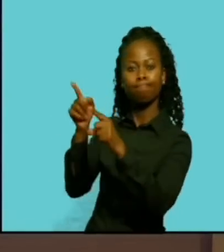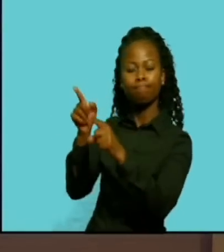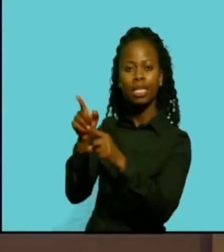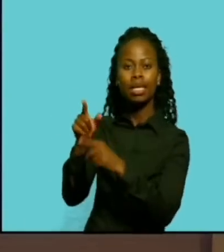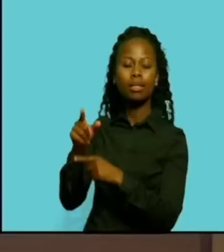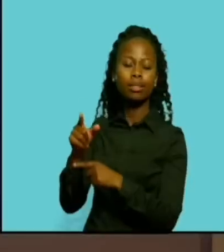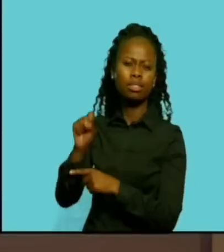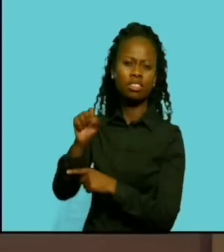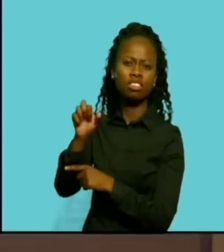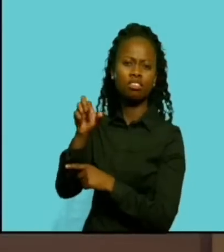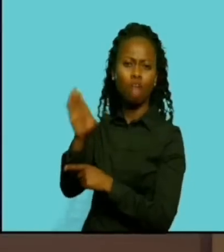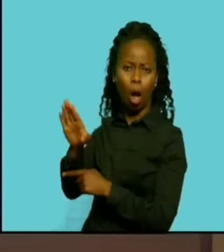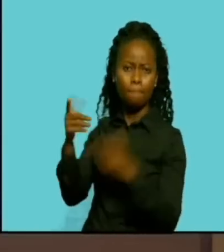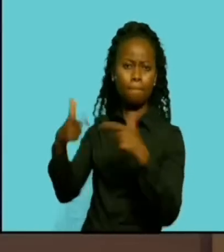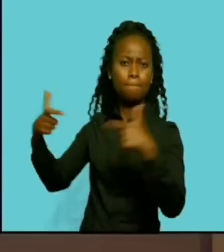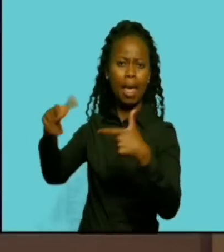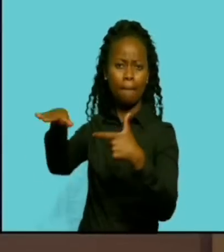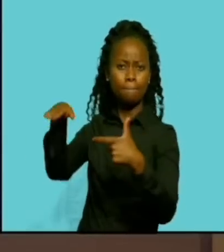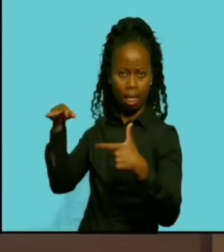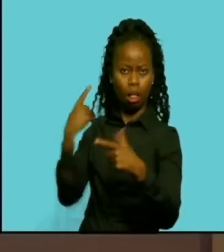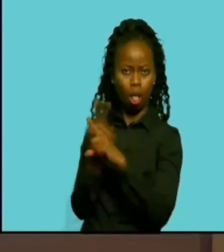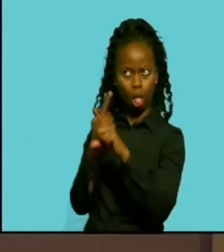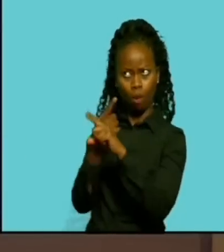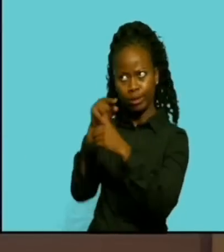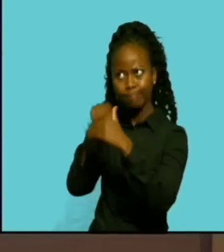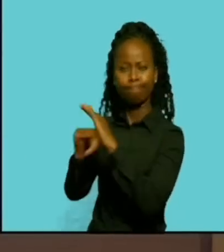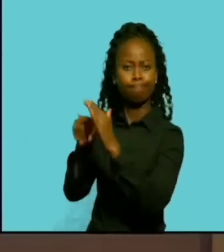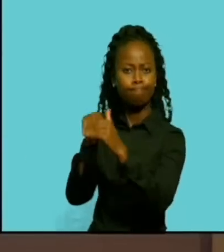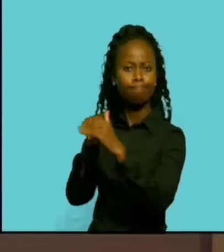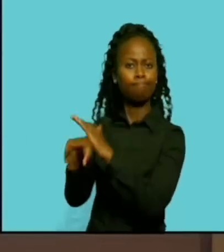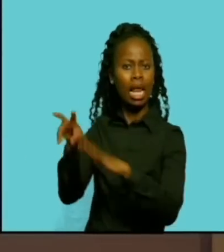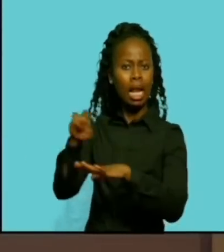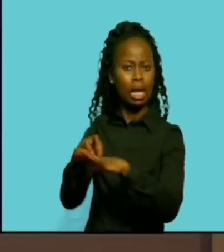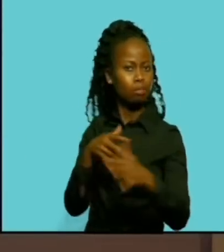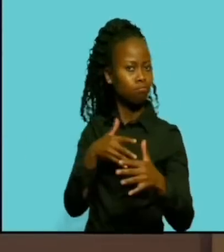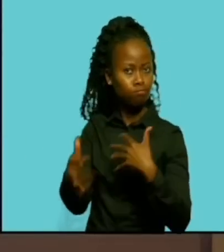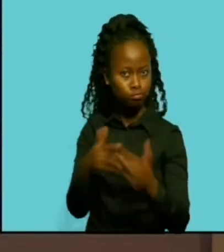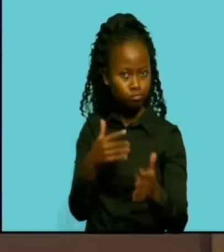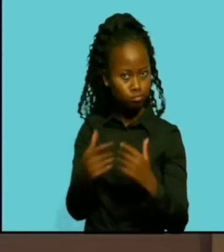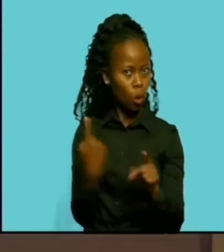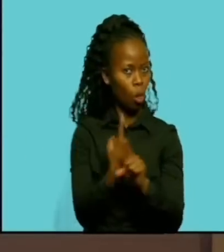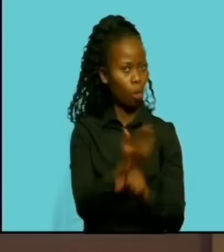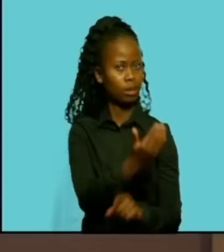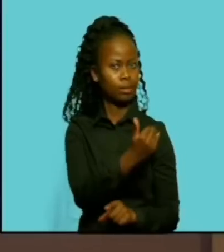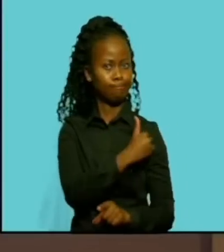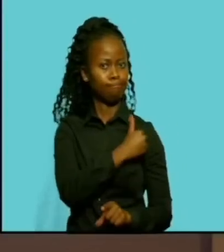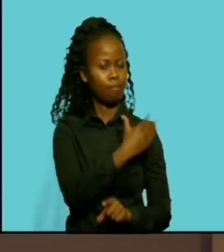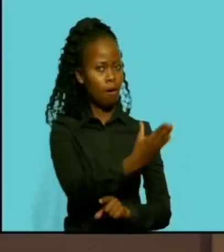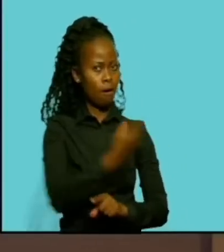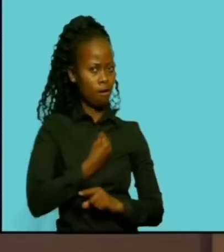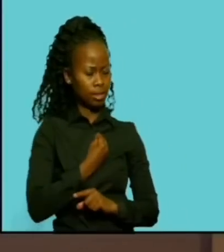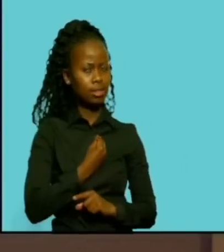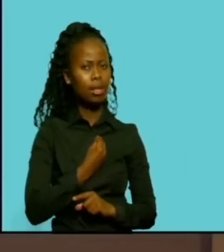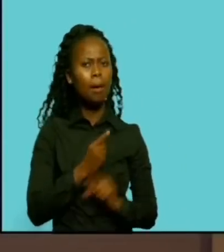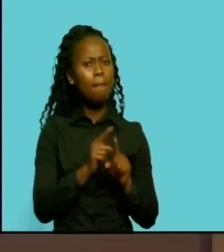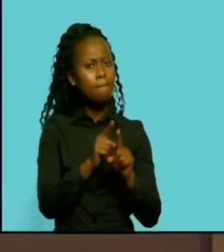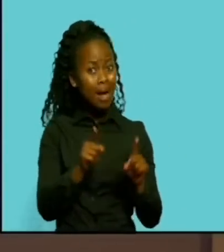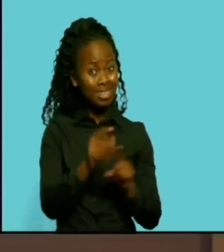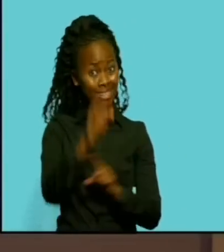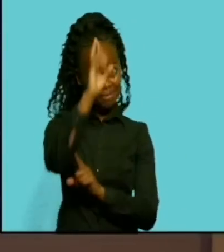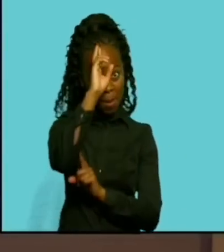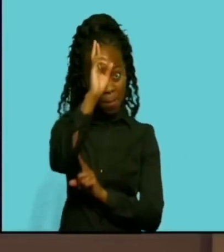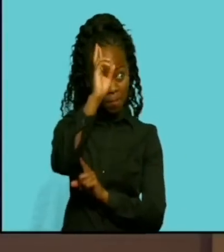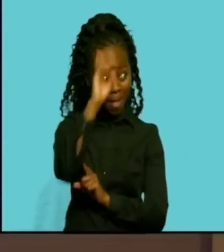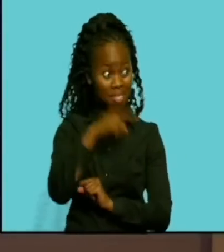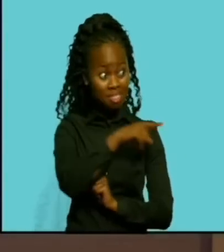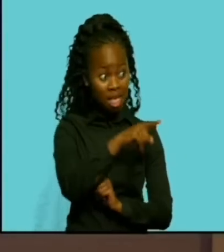shortage. That takes place on the basis of not an individual bank, but on the basis of the